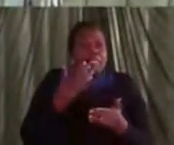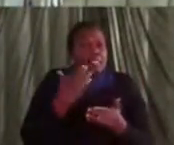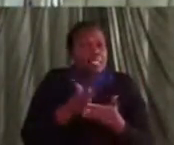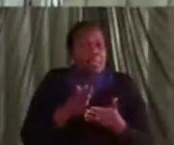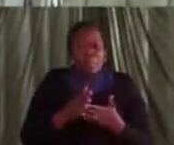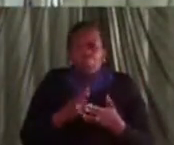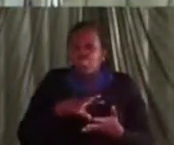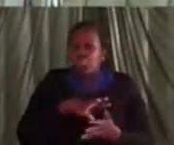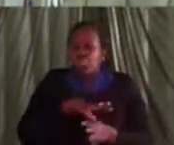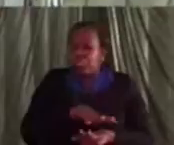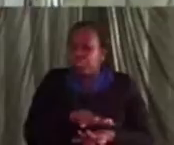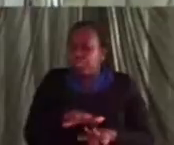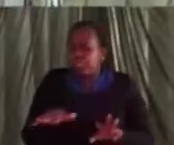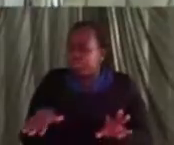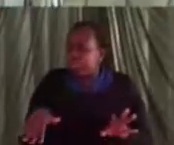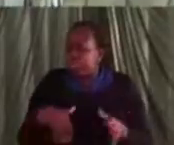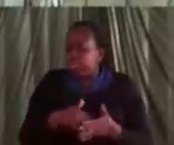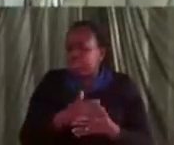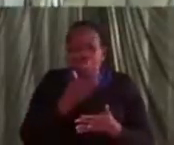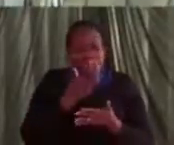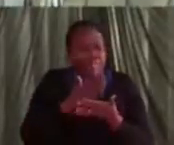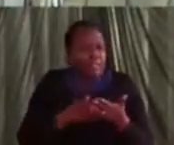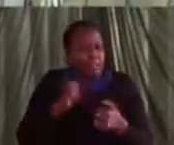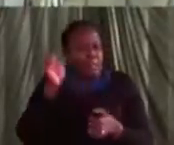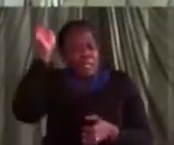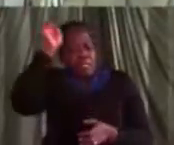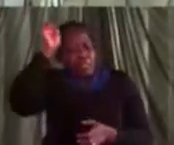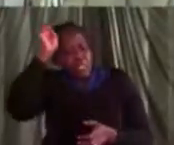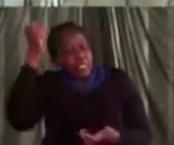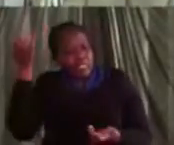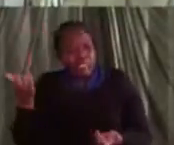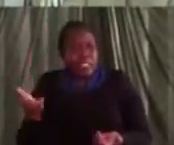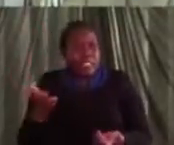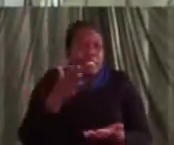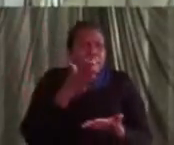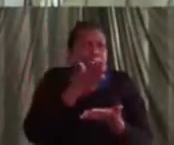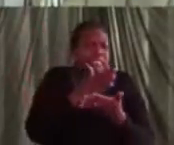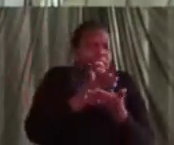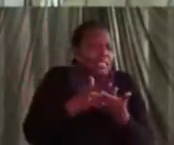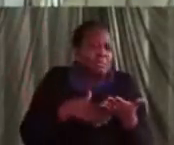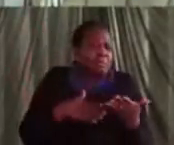Some of my service in Eldoret, some of my service in